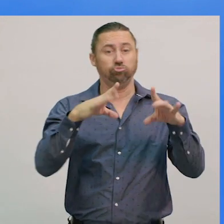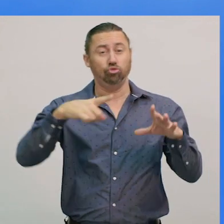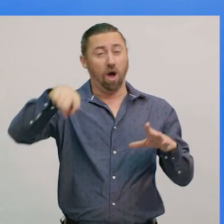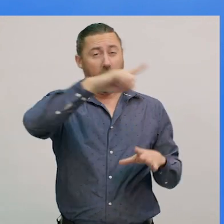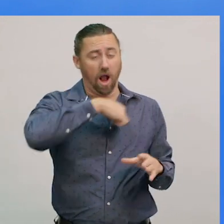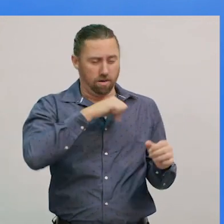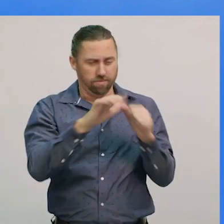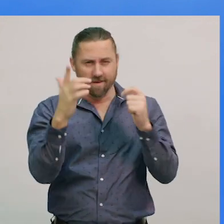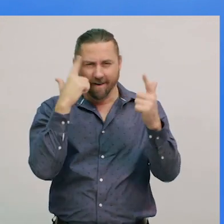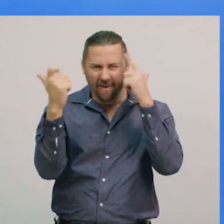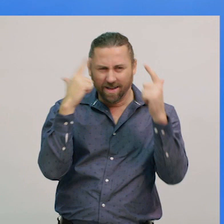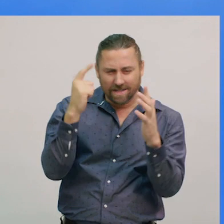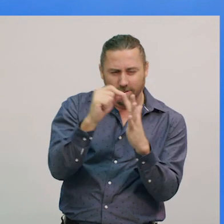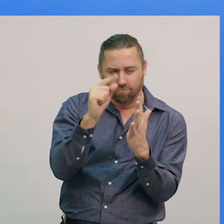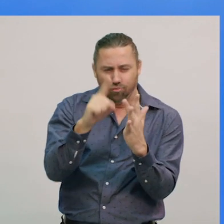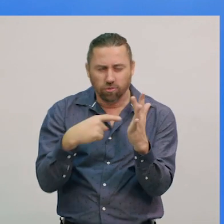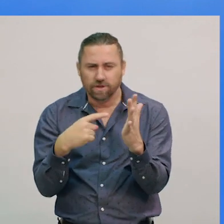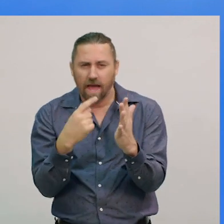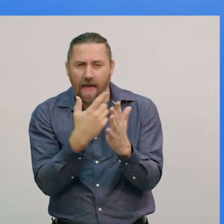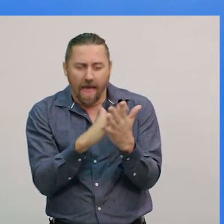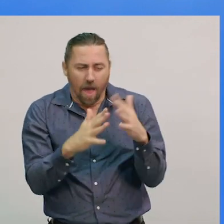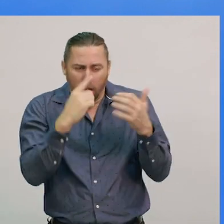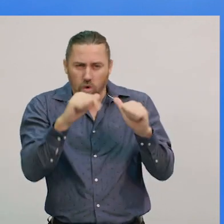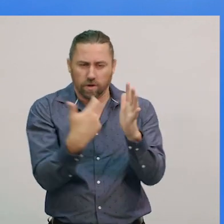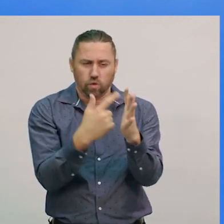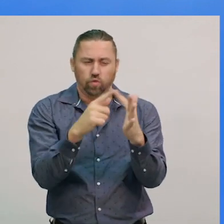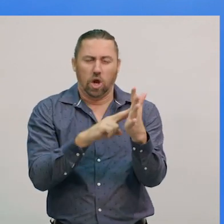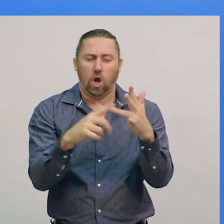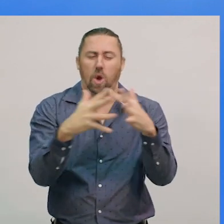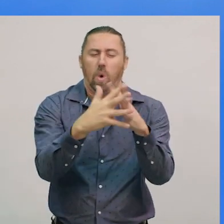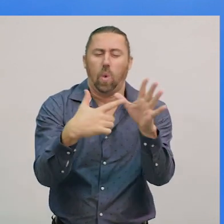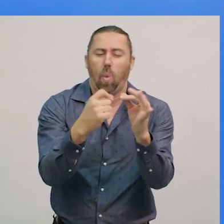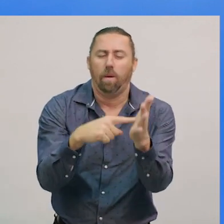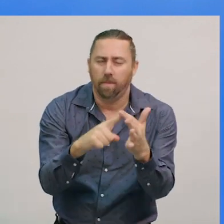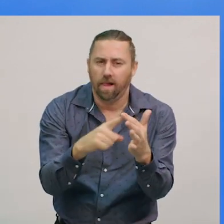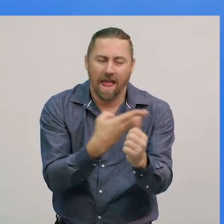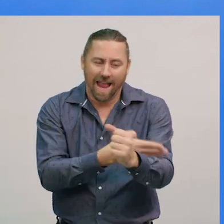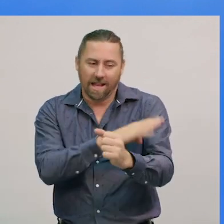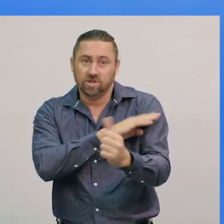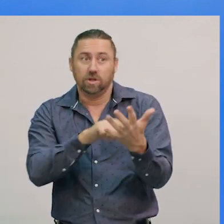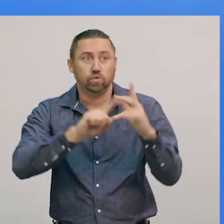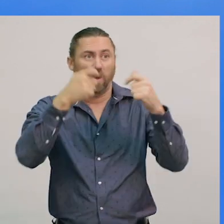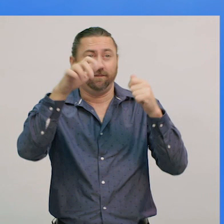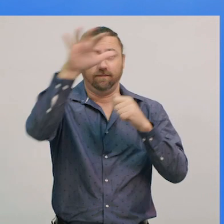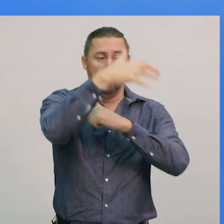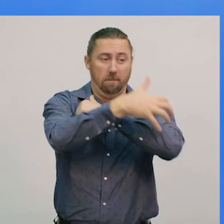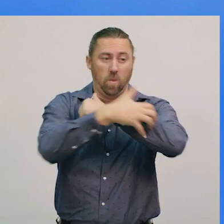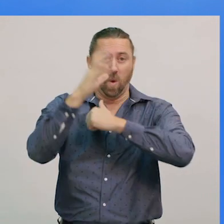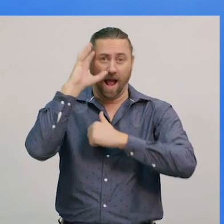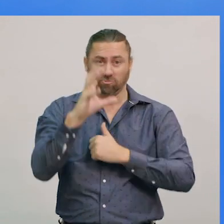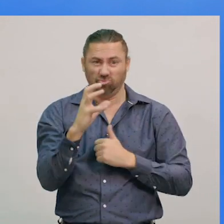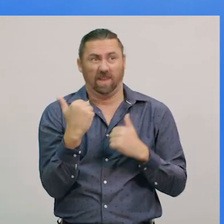leading innovative projects in the use of renewable energy sources to provide electricity to communities in developing